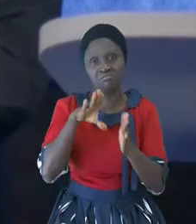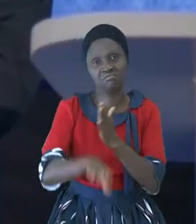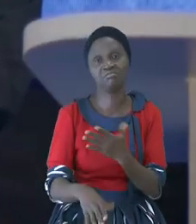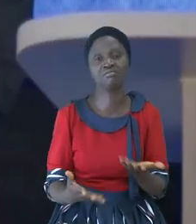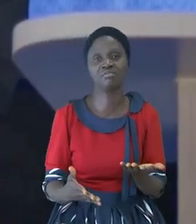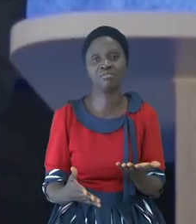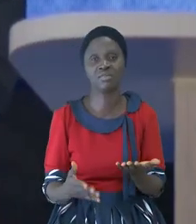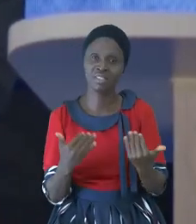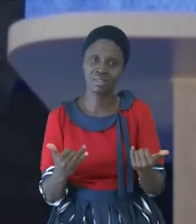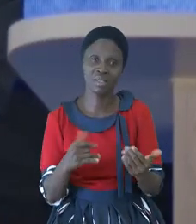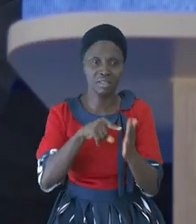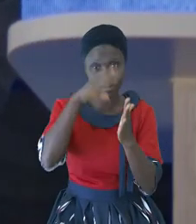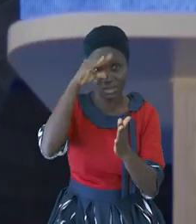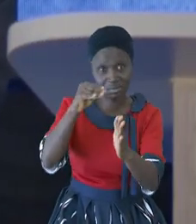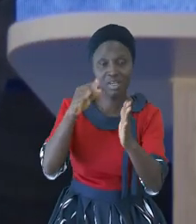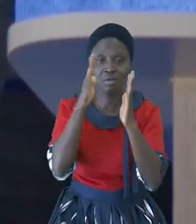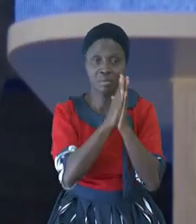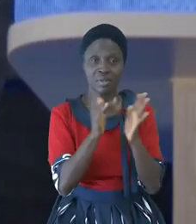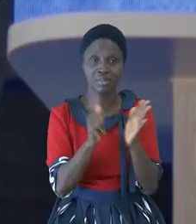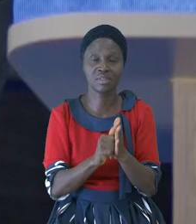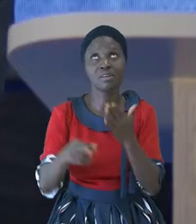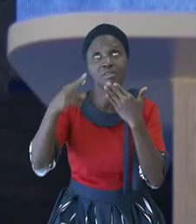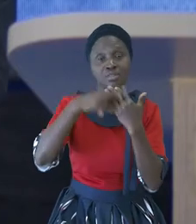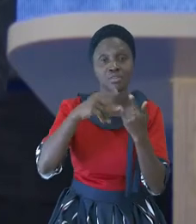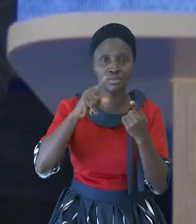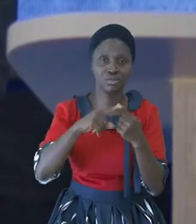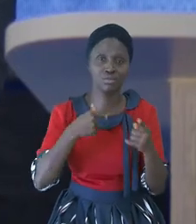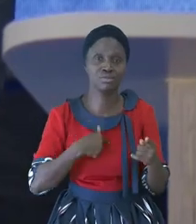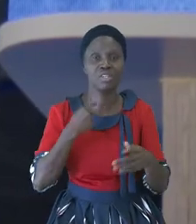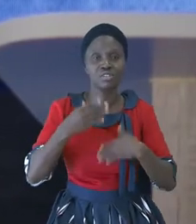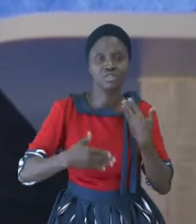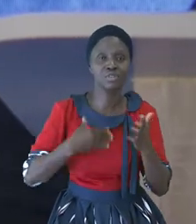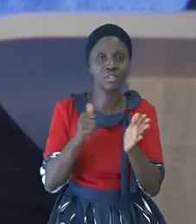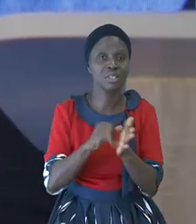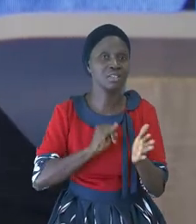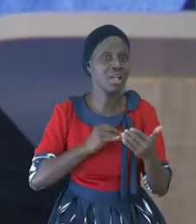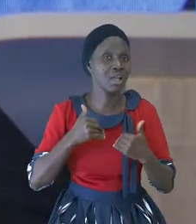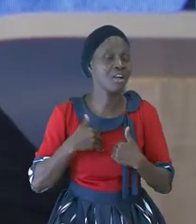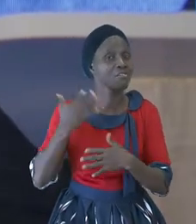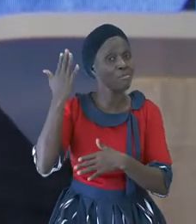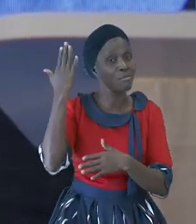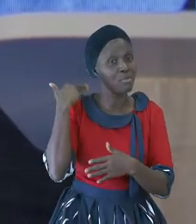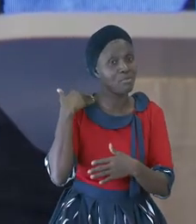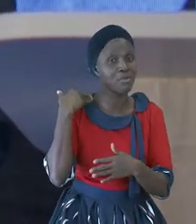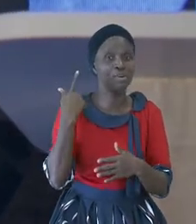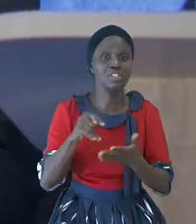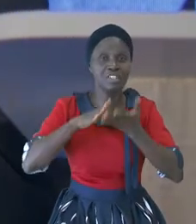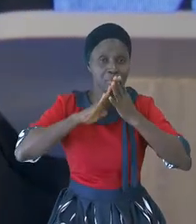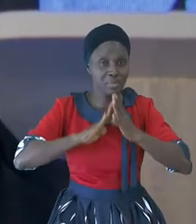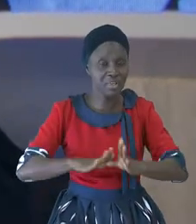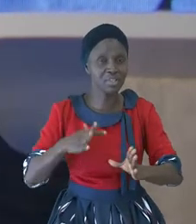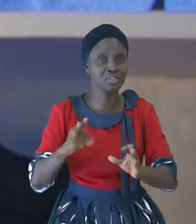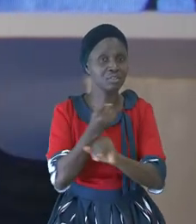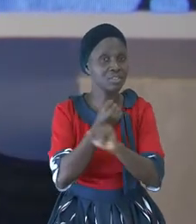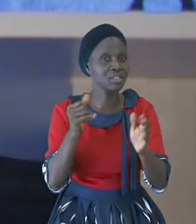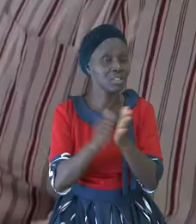the joy I used to have, the peace I used to have, the victory of salvation I used to have.